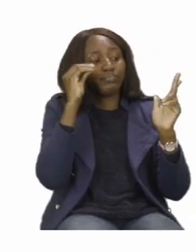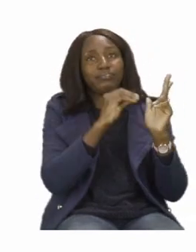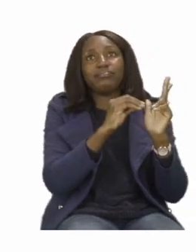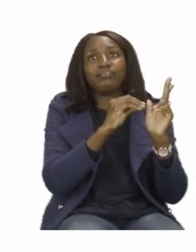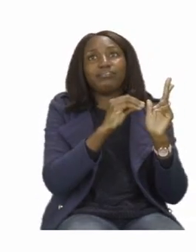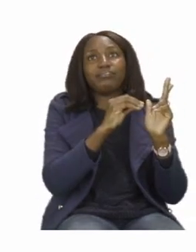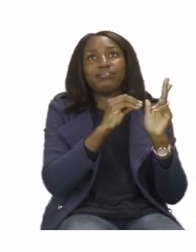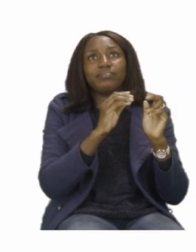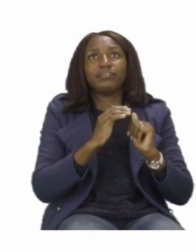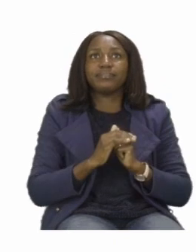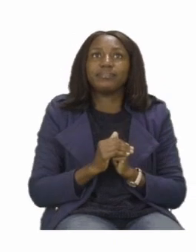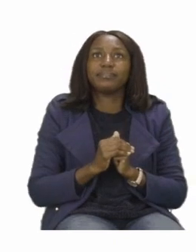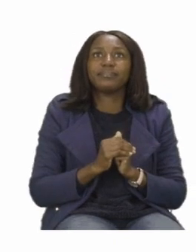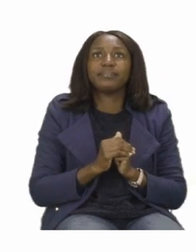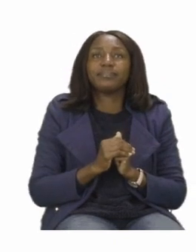strangers.